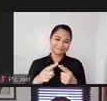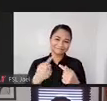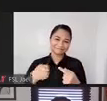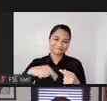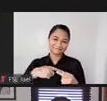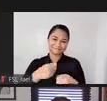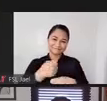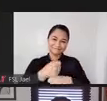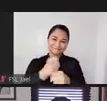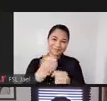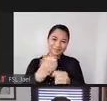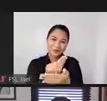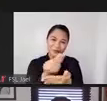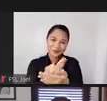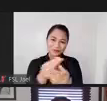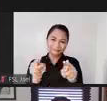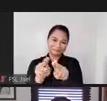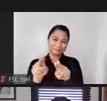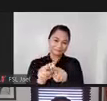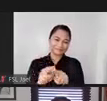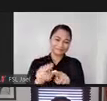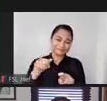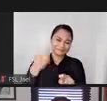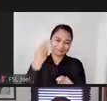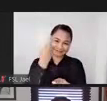it, I'm really a big believer.